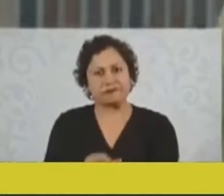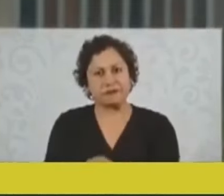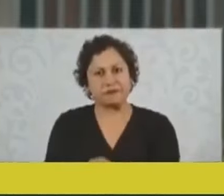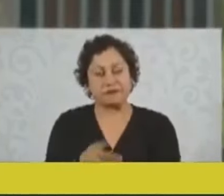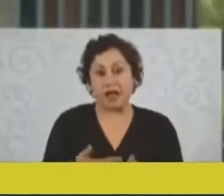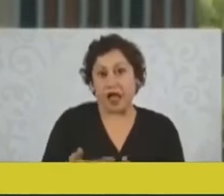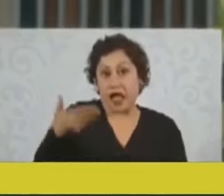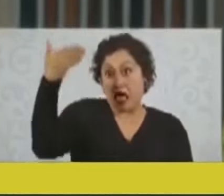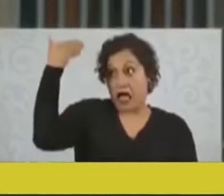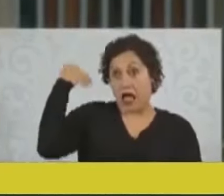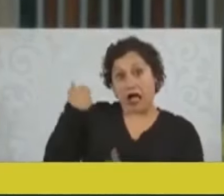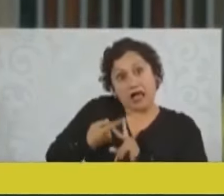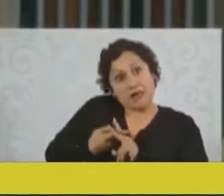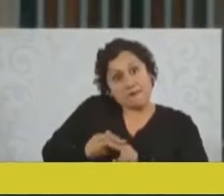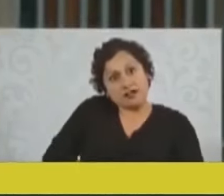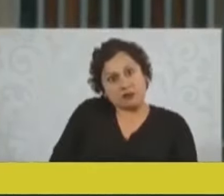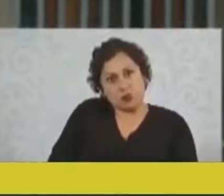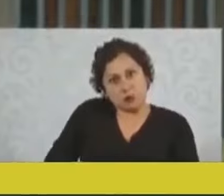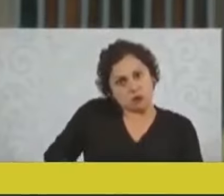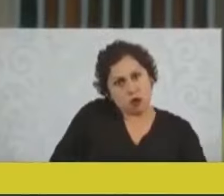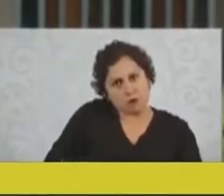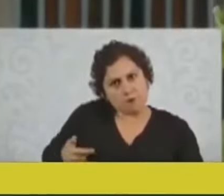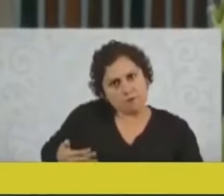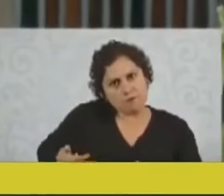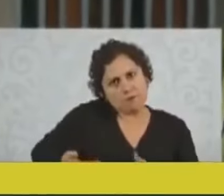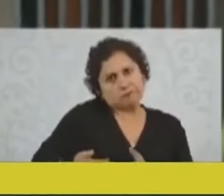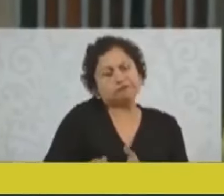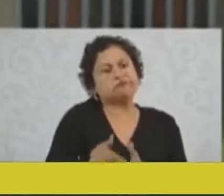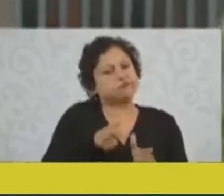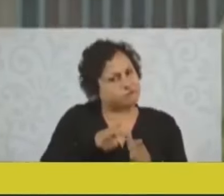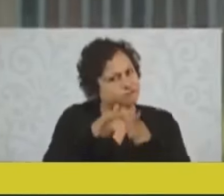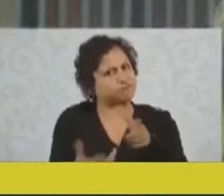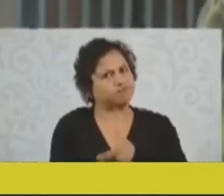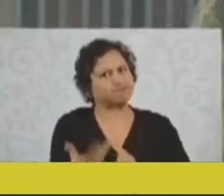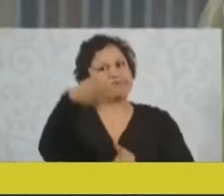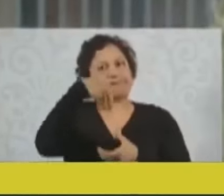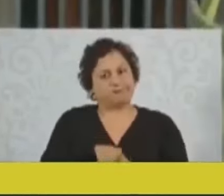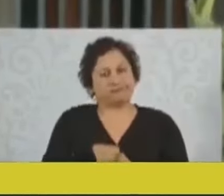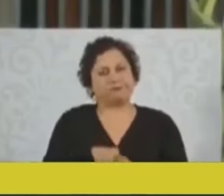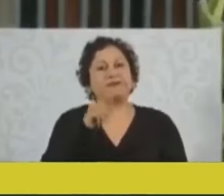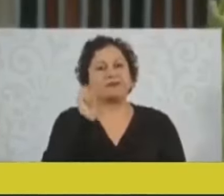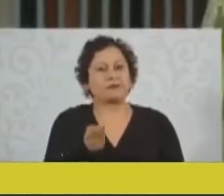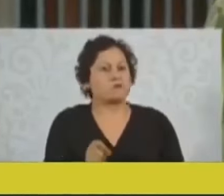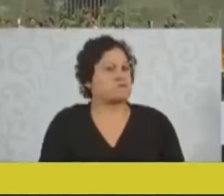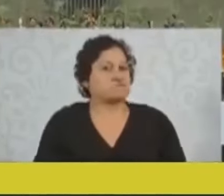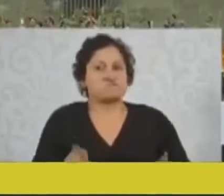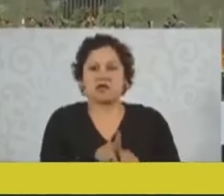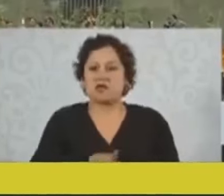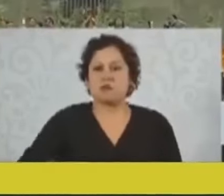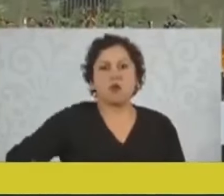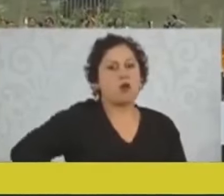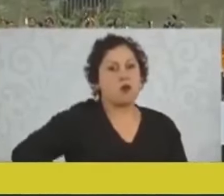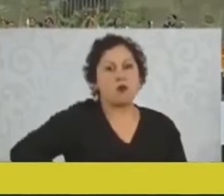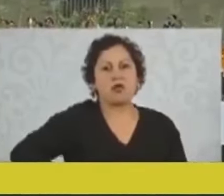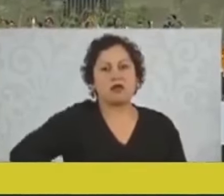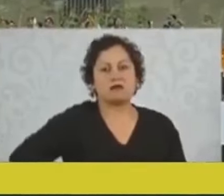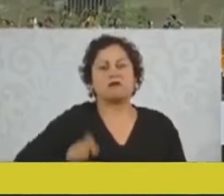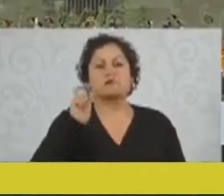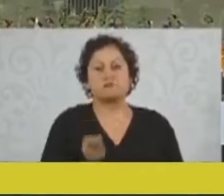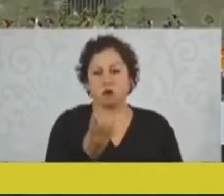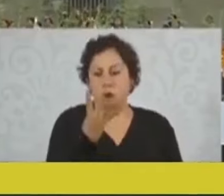objectives, those who gave origin to our movement. We will begin with the principles of the